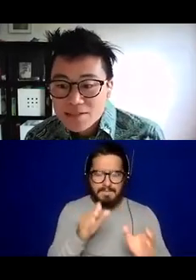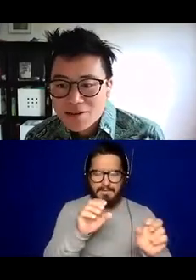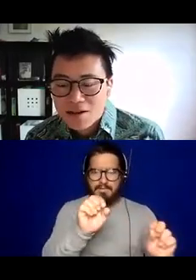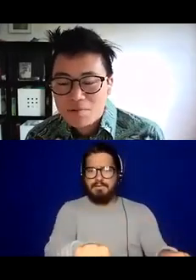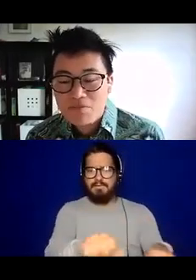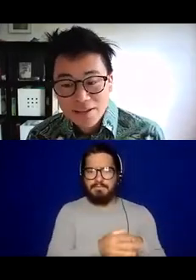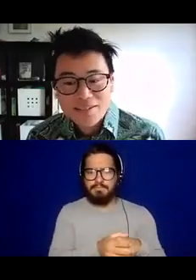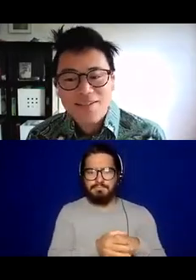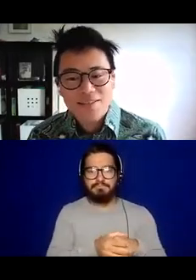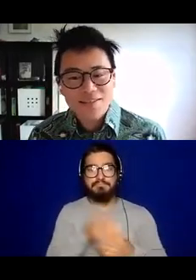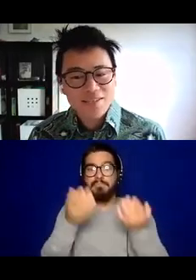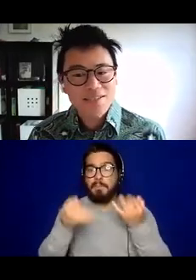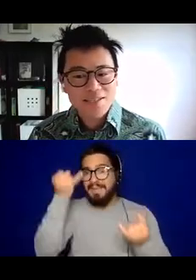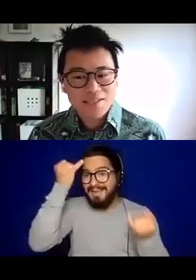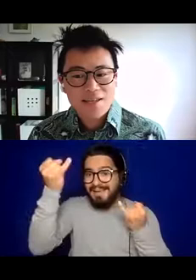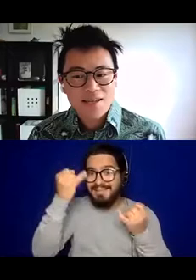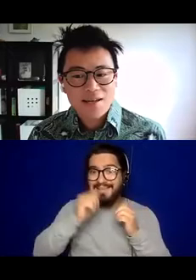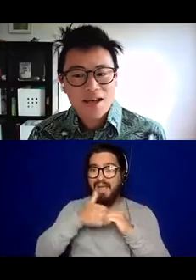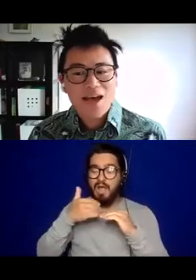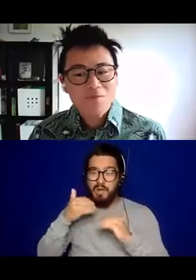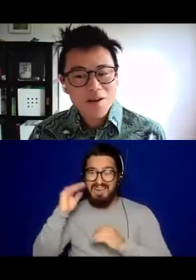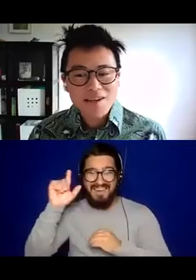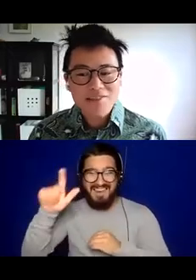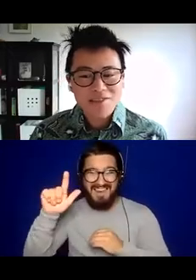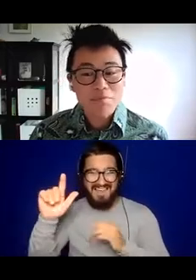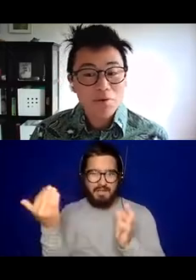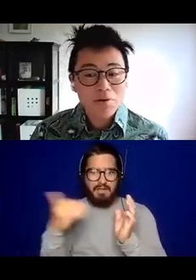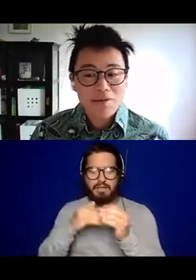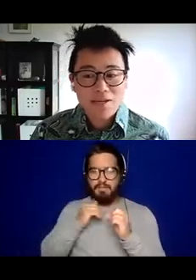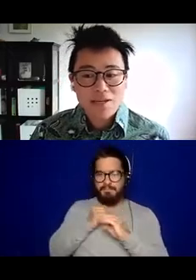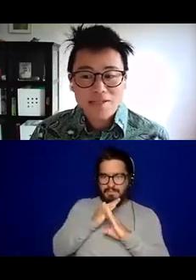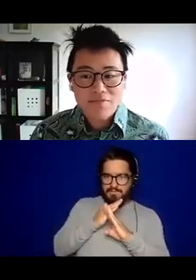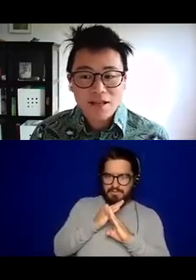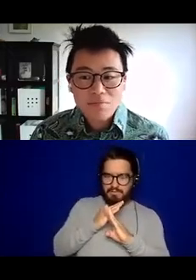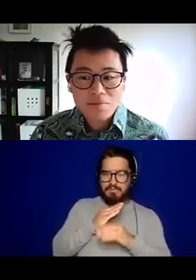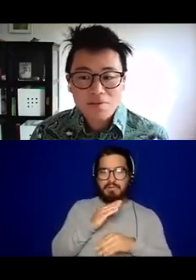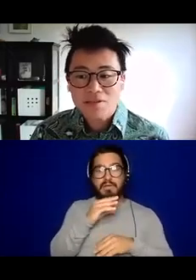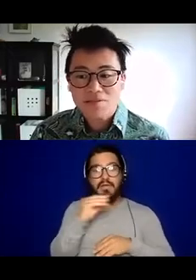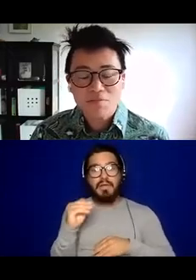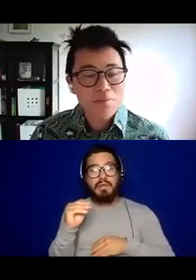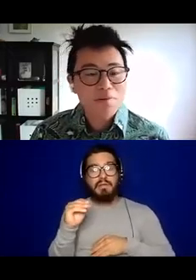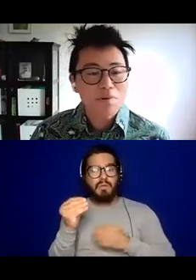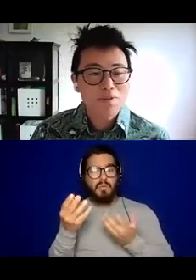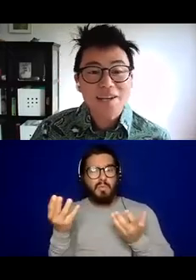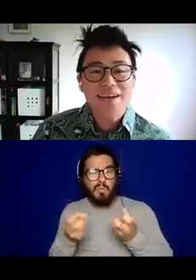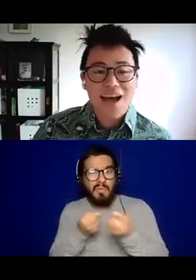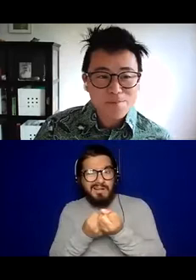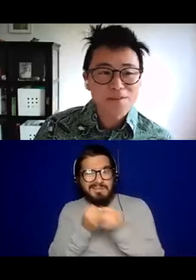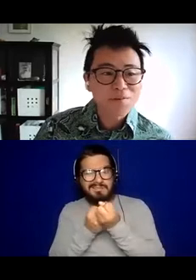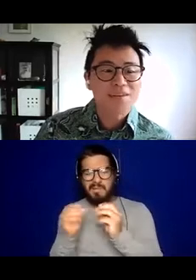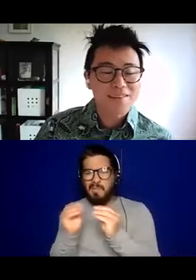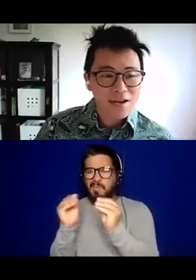Perhaps ideas on how to prevent the incidents and what extra support is available to people